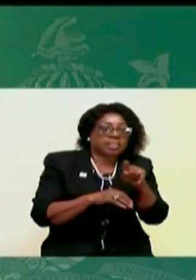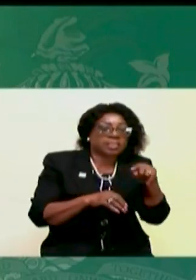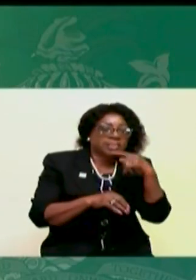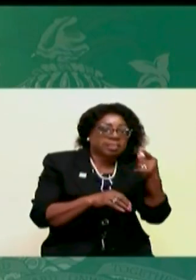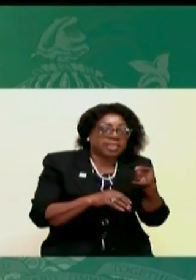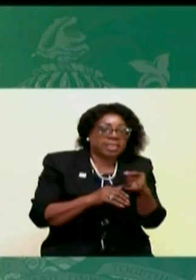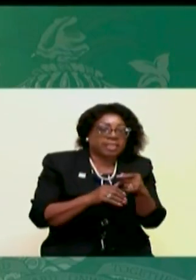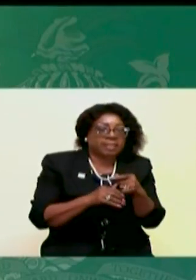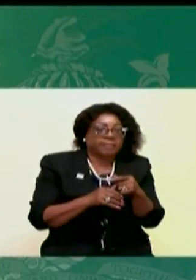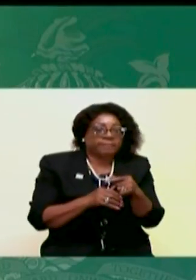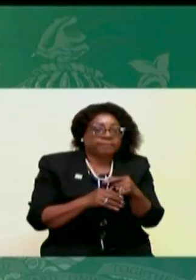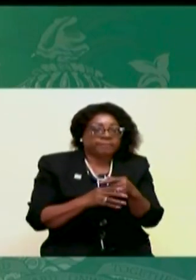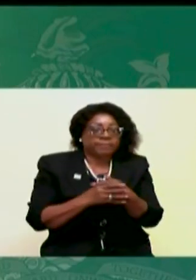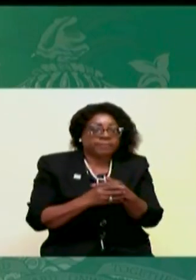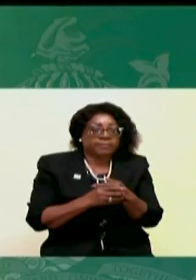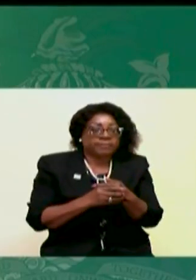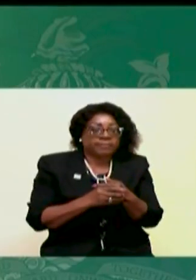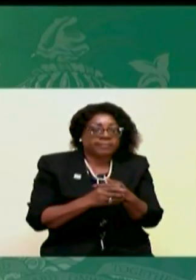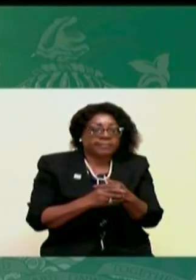ministry.